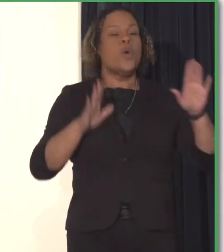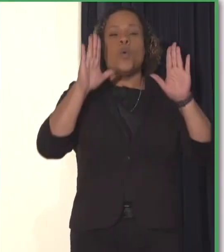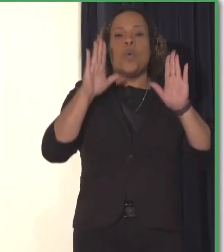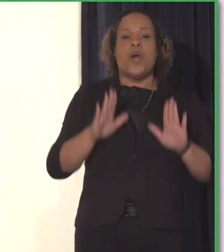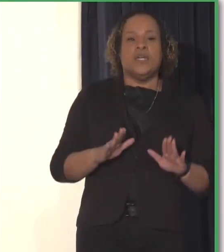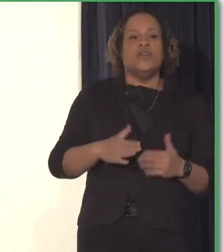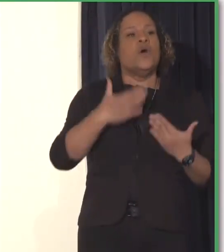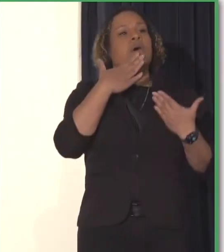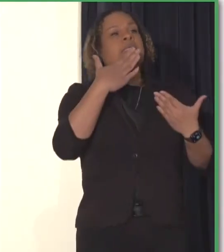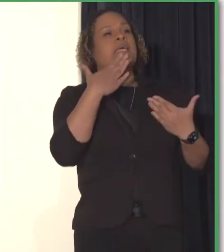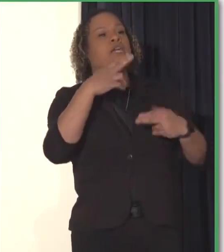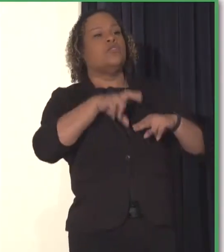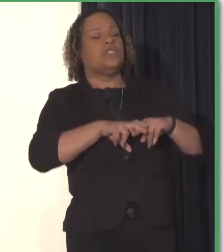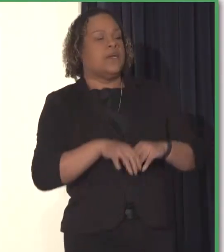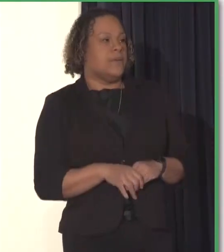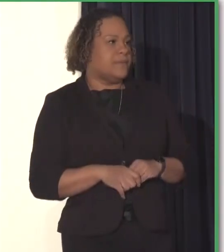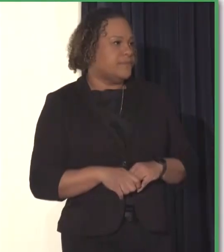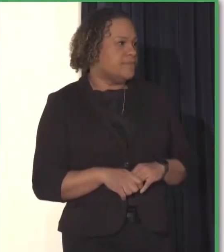Mr. Chairman. Yep.